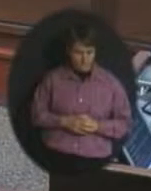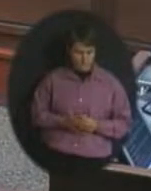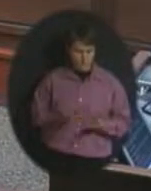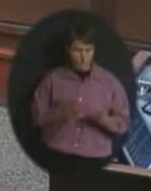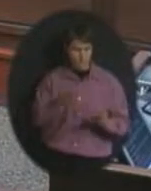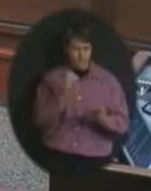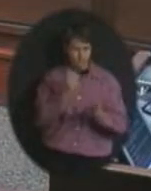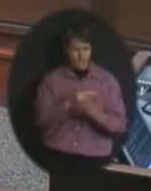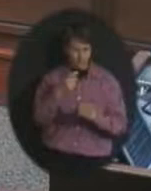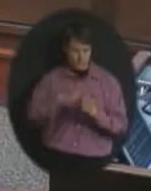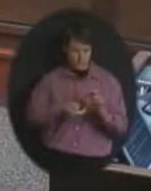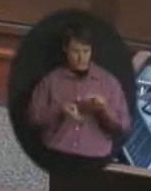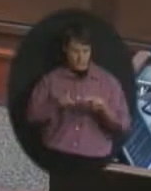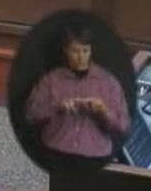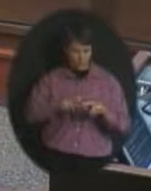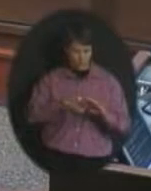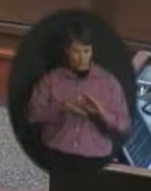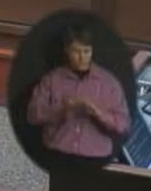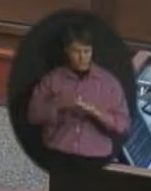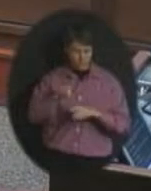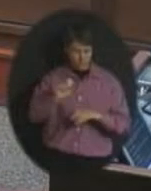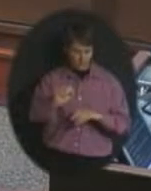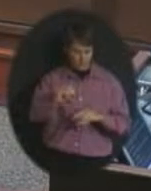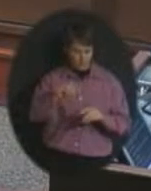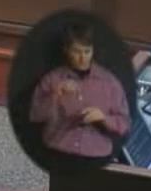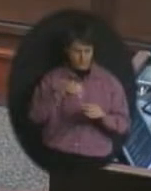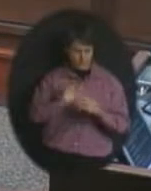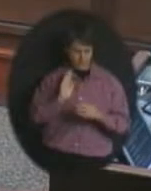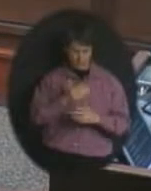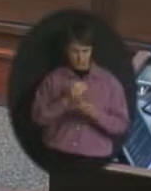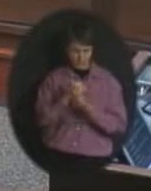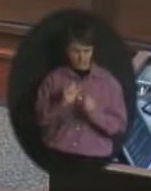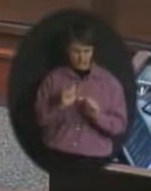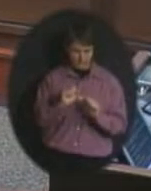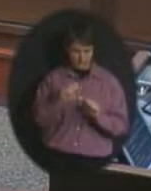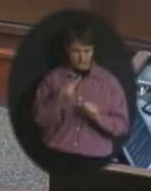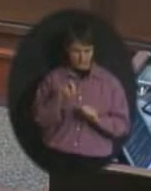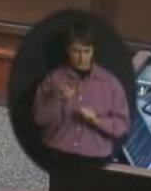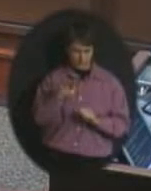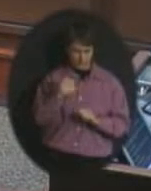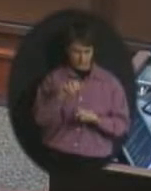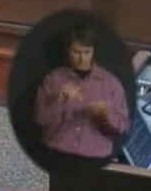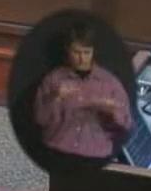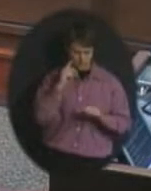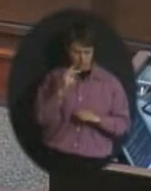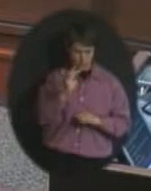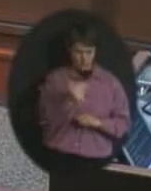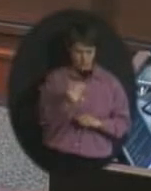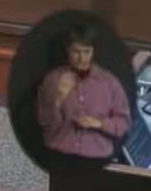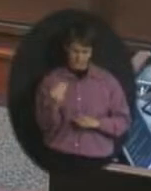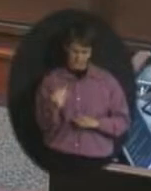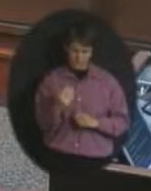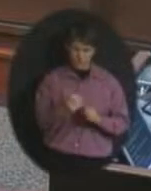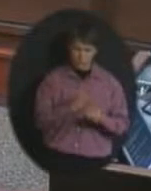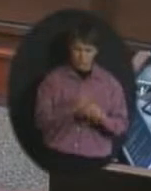I move to approve the cost increase to run buses in our safety variance areas for 2013 to